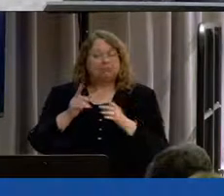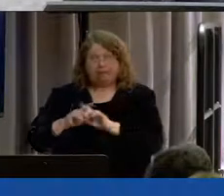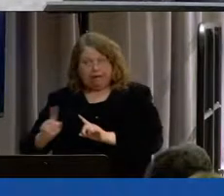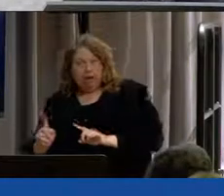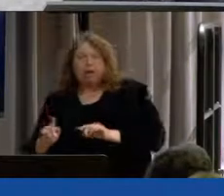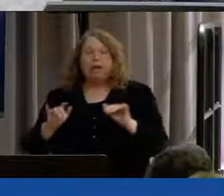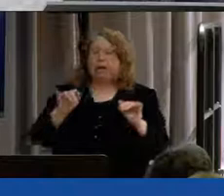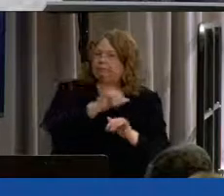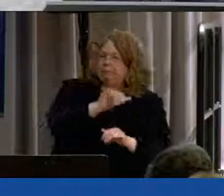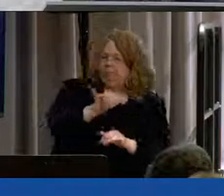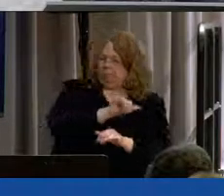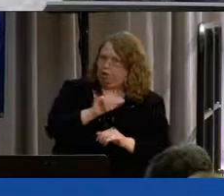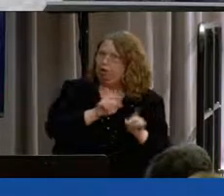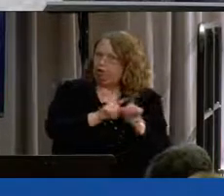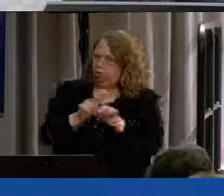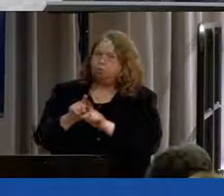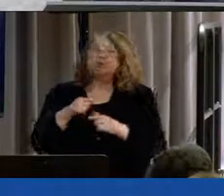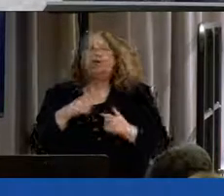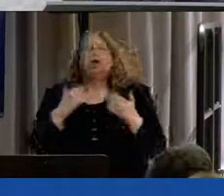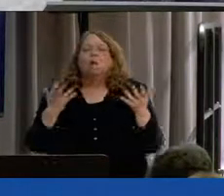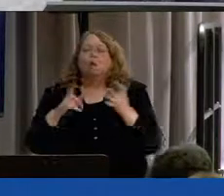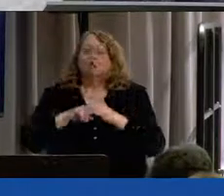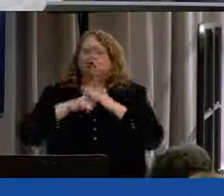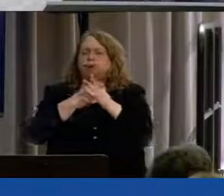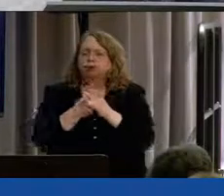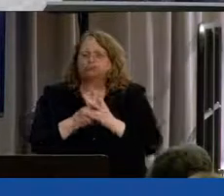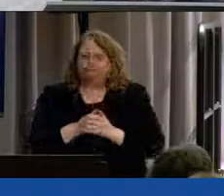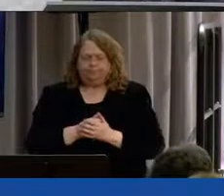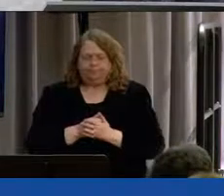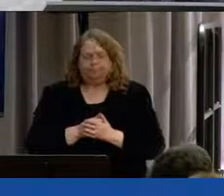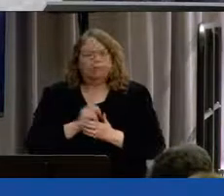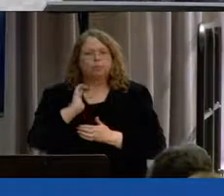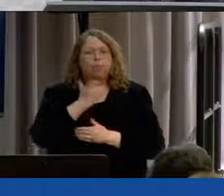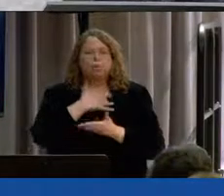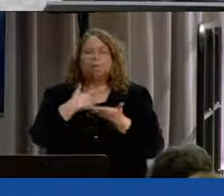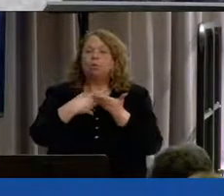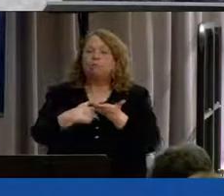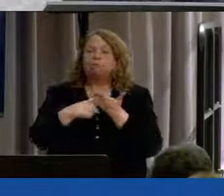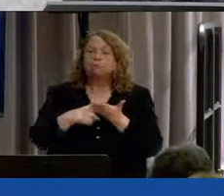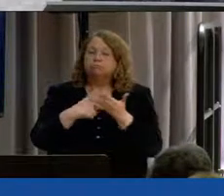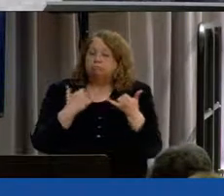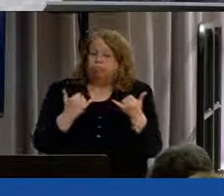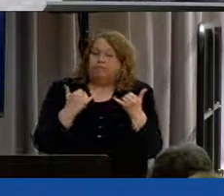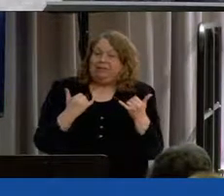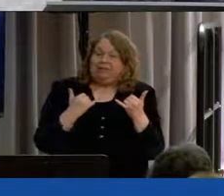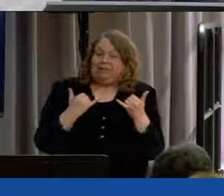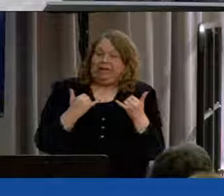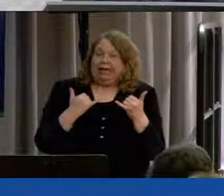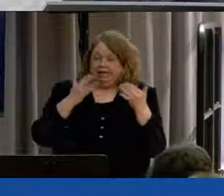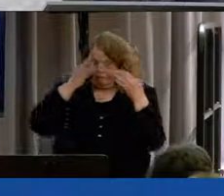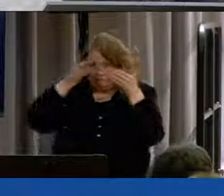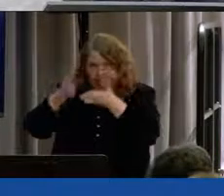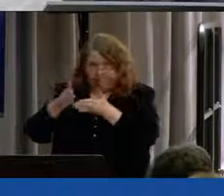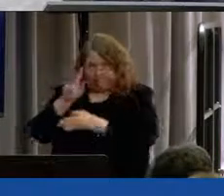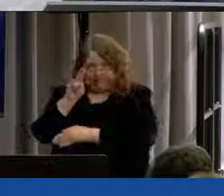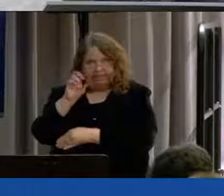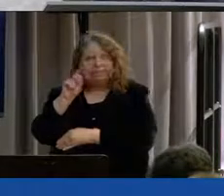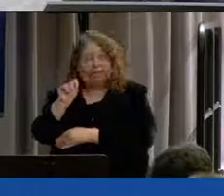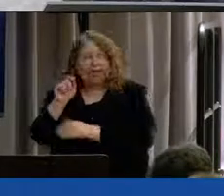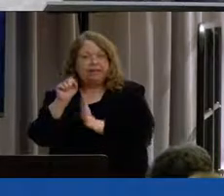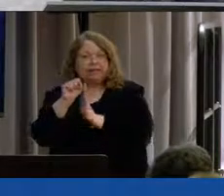And so I wanted to start with our discussion today around Kent State University,